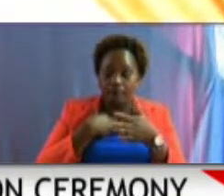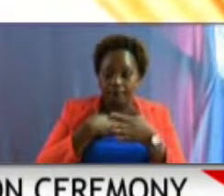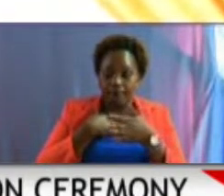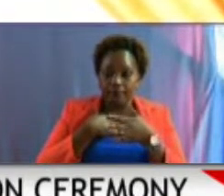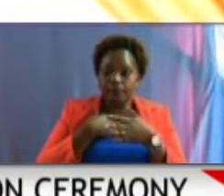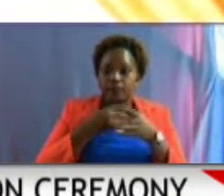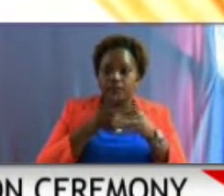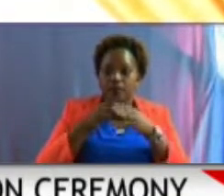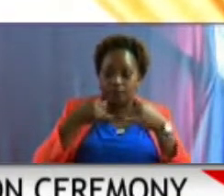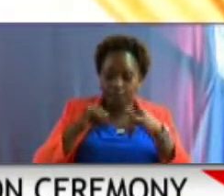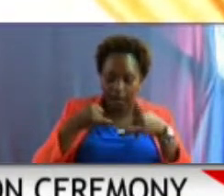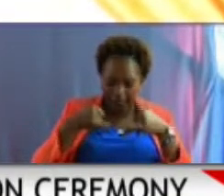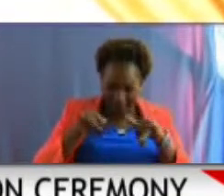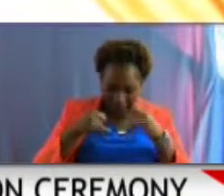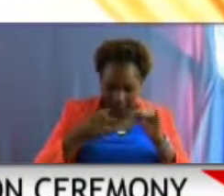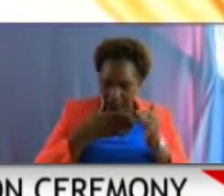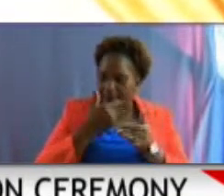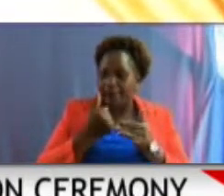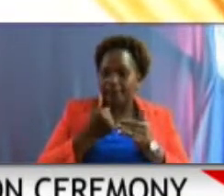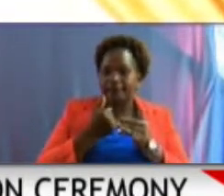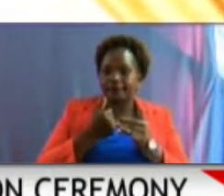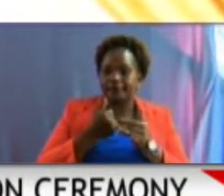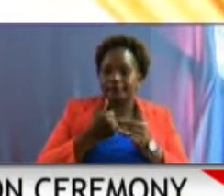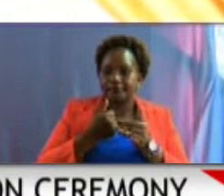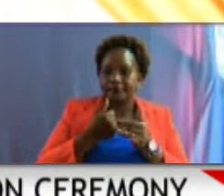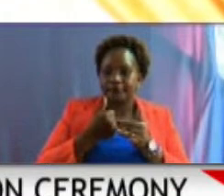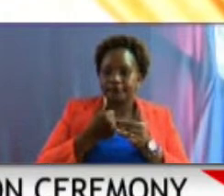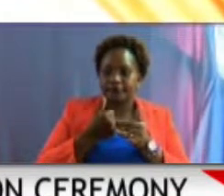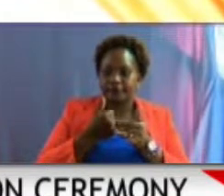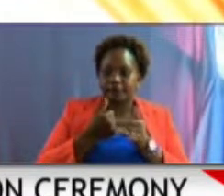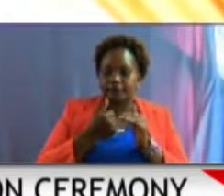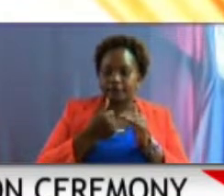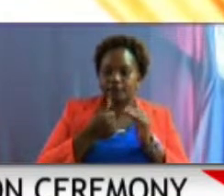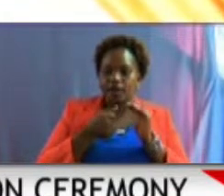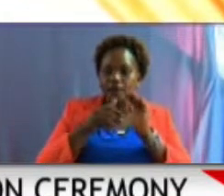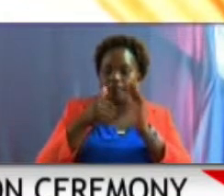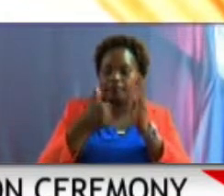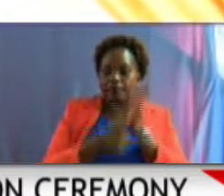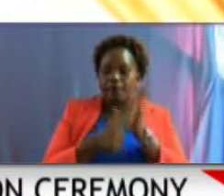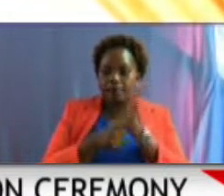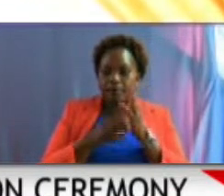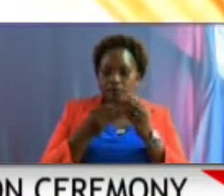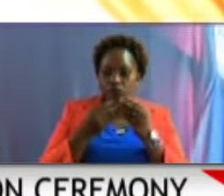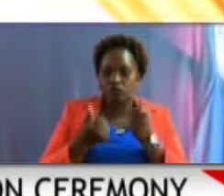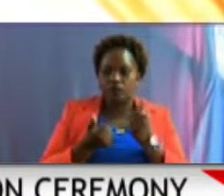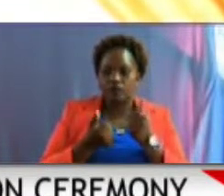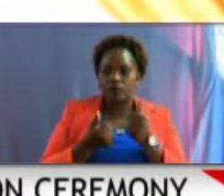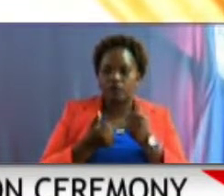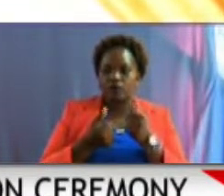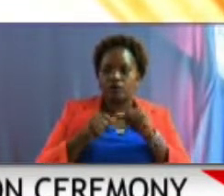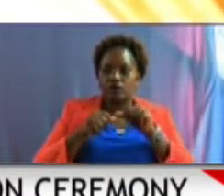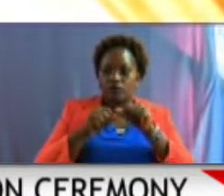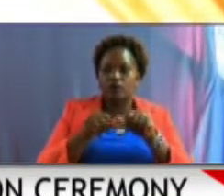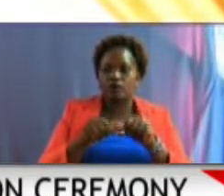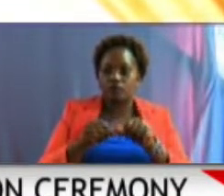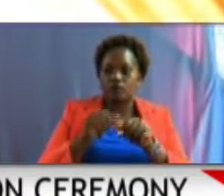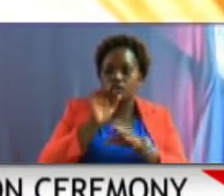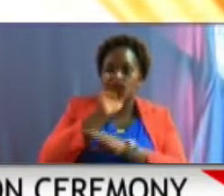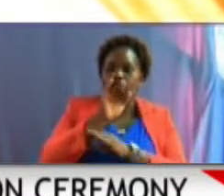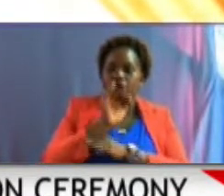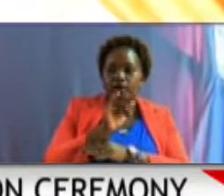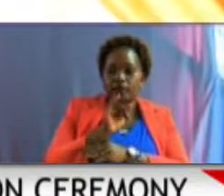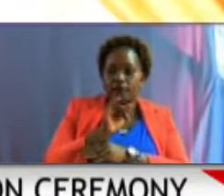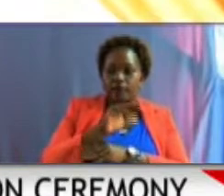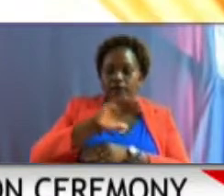We are doing all we can to ensure that the problem is resolved, and we continue to request the